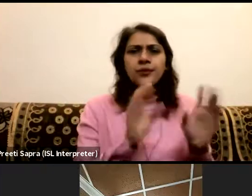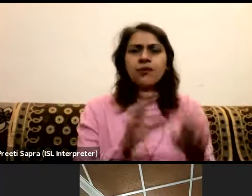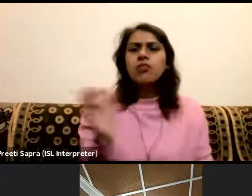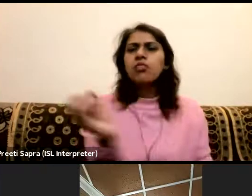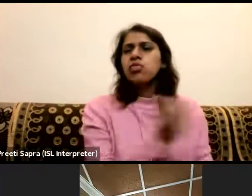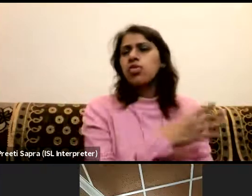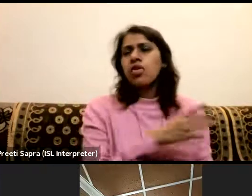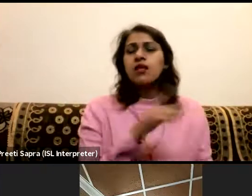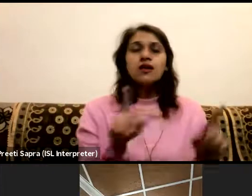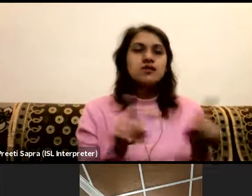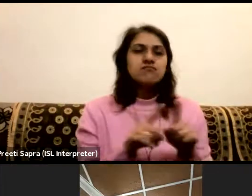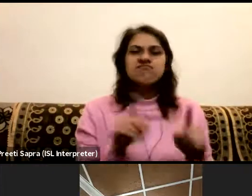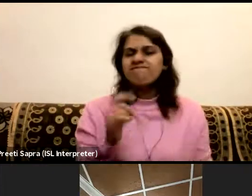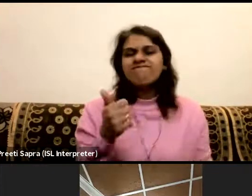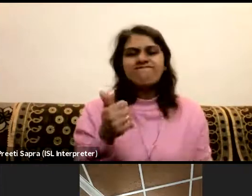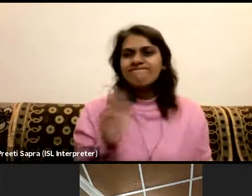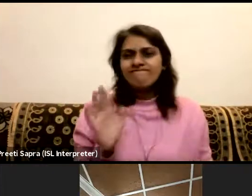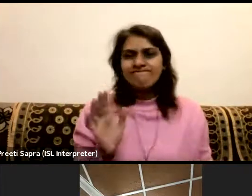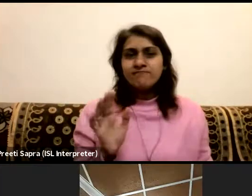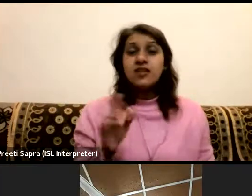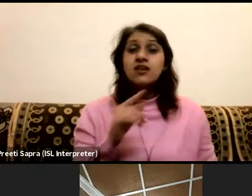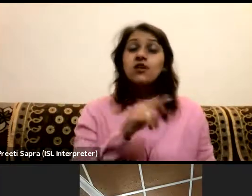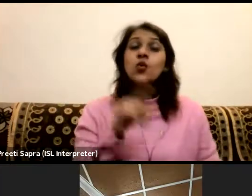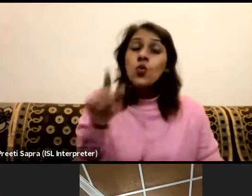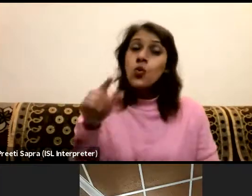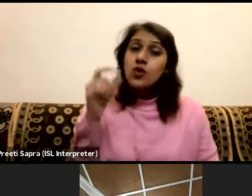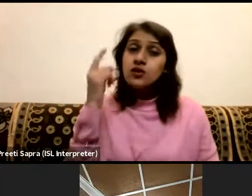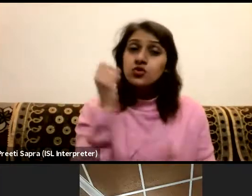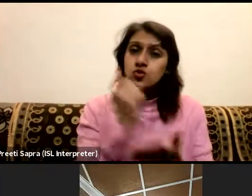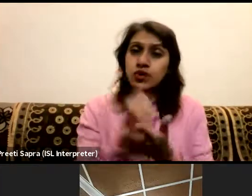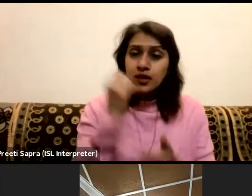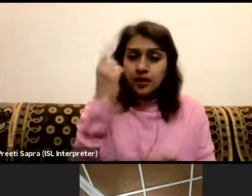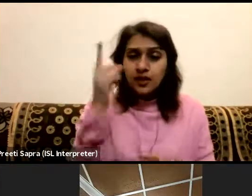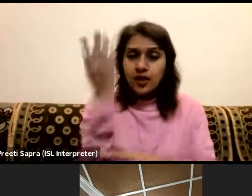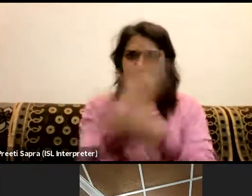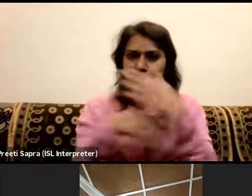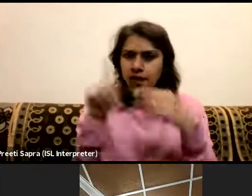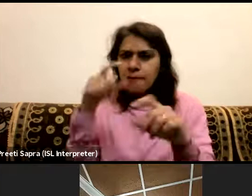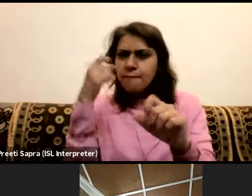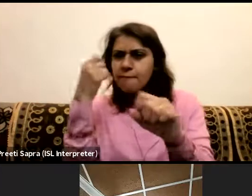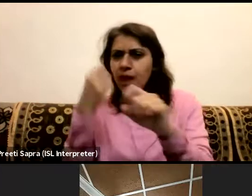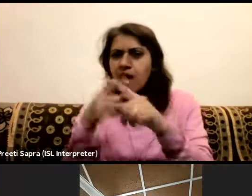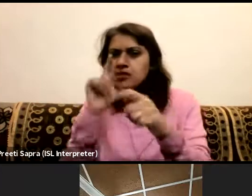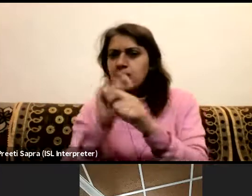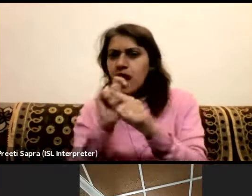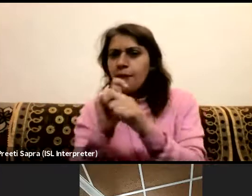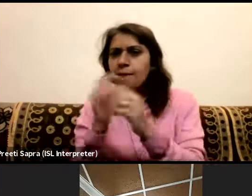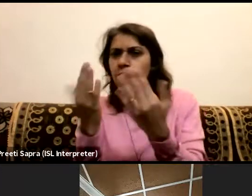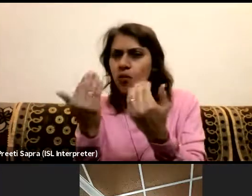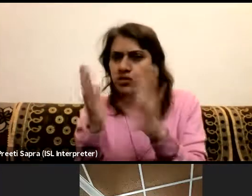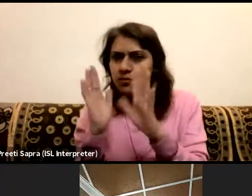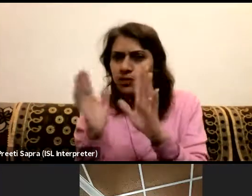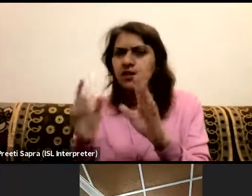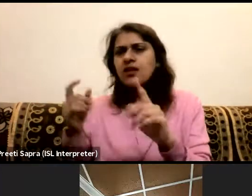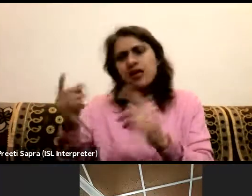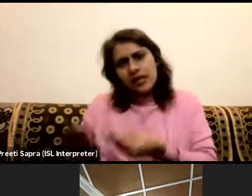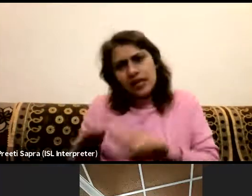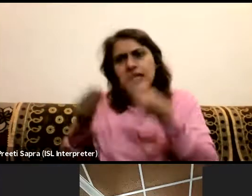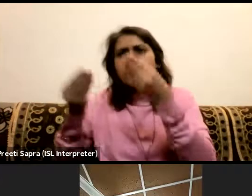having. You need to understand that what is the person capable of doing, find a slot from him, and groom